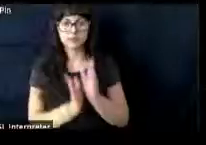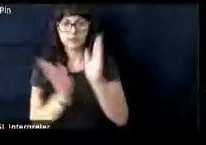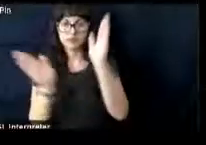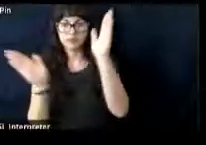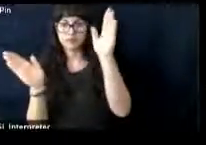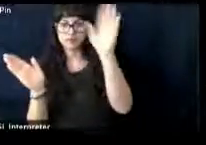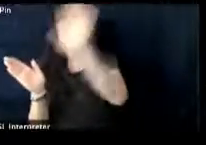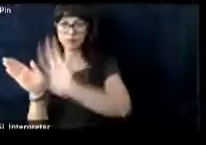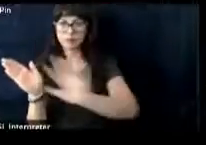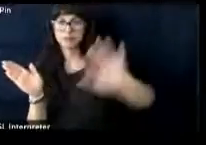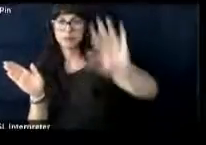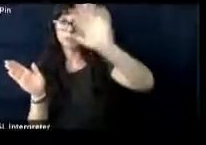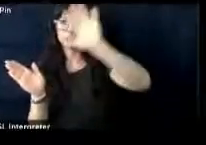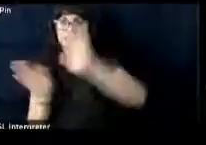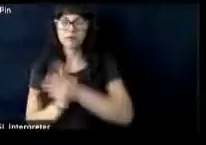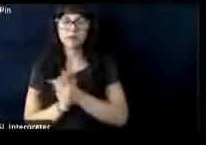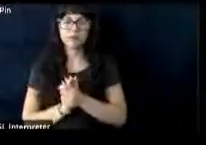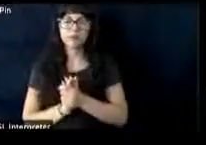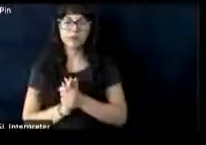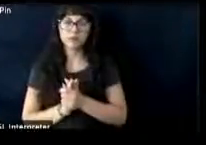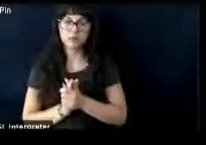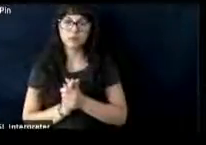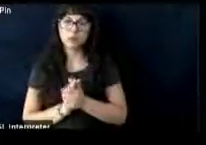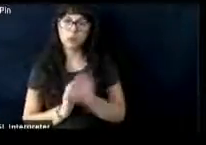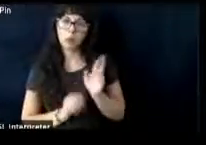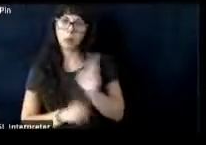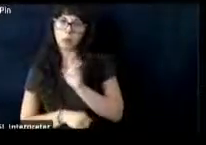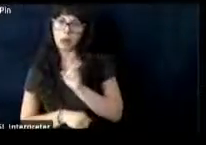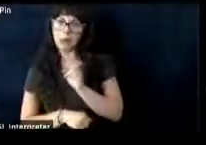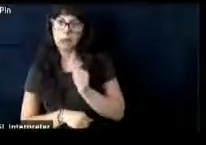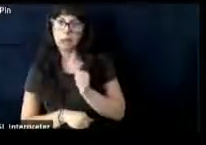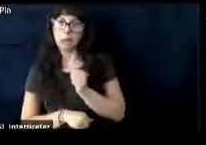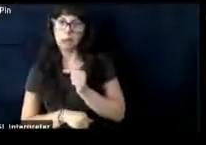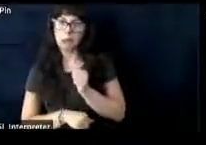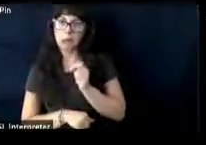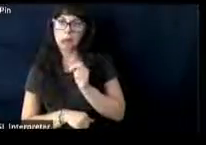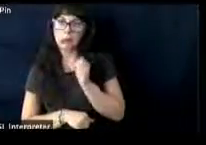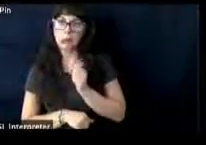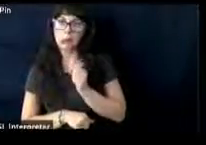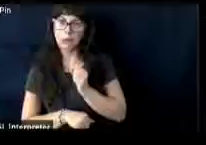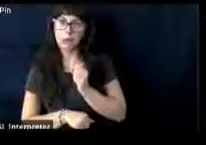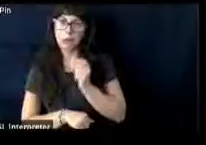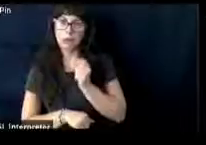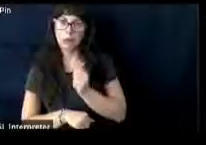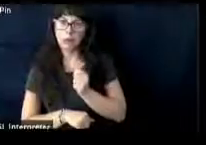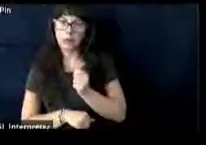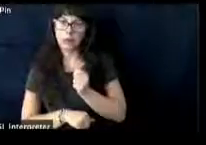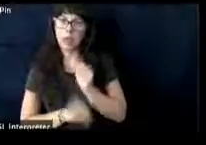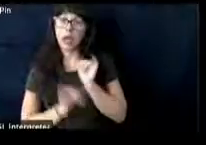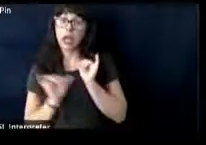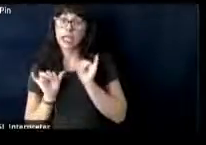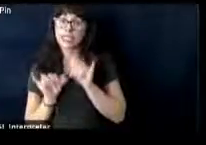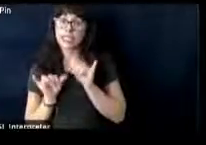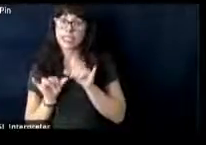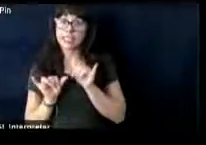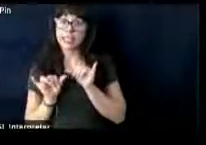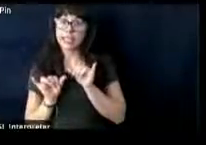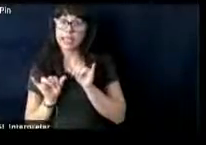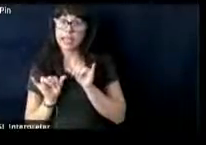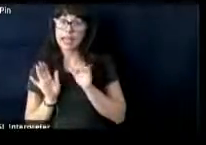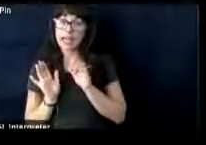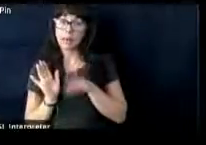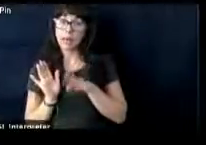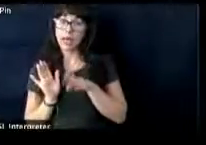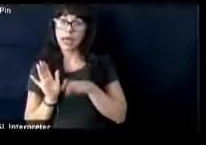So a little bit to the right, there you go, down slightly. And stay on that line in the bottom